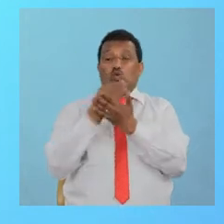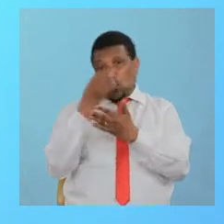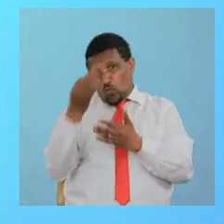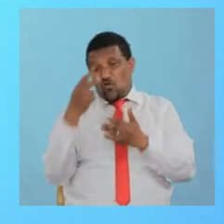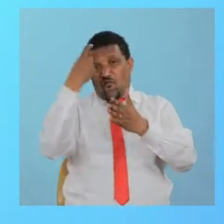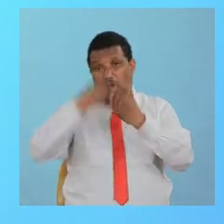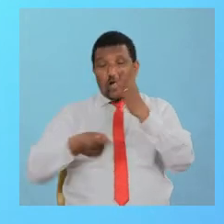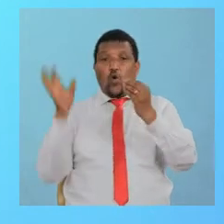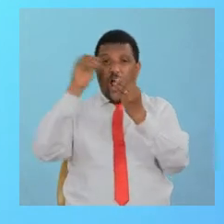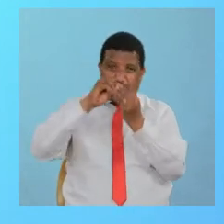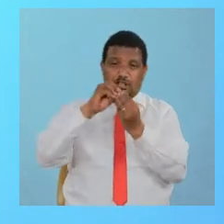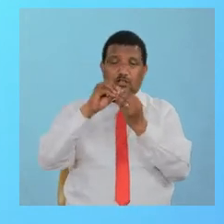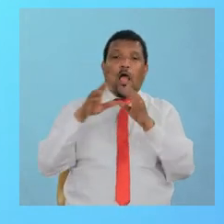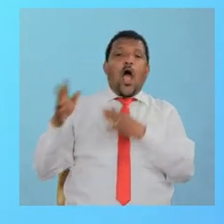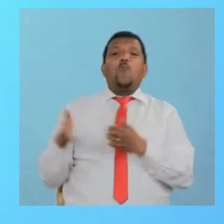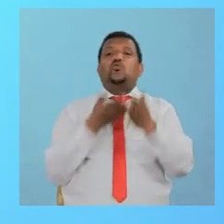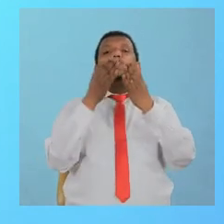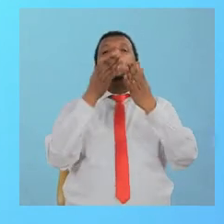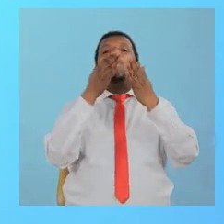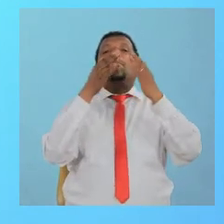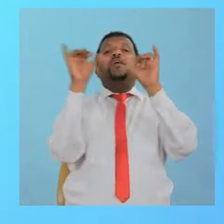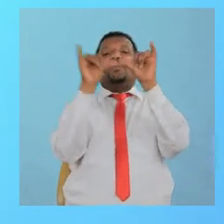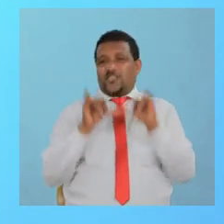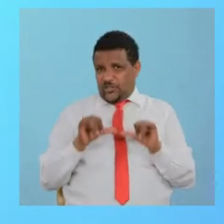or the value added approach of measuring GDP.